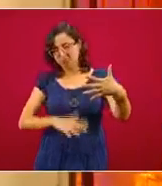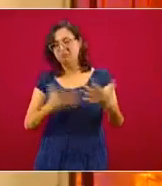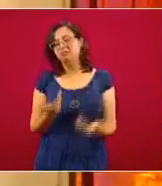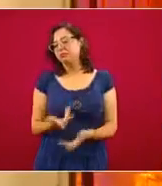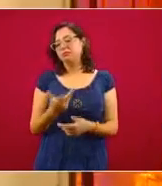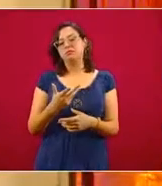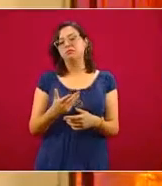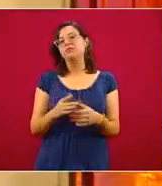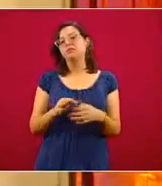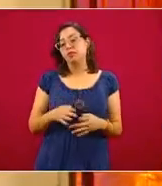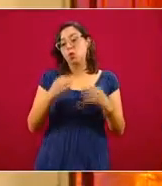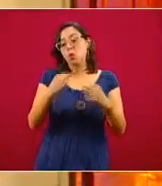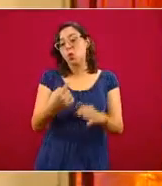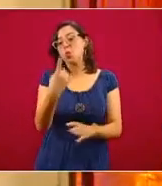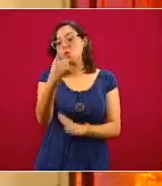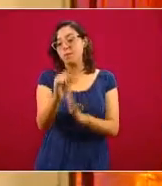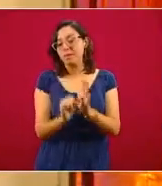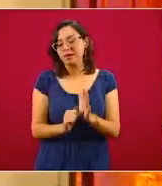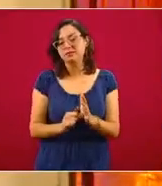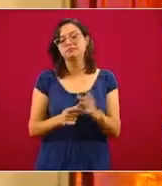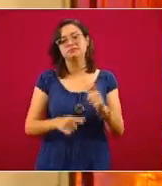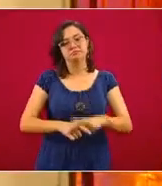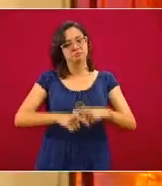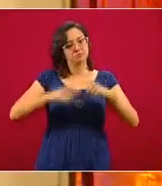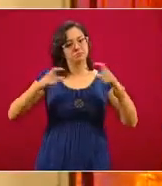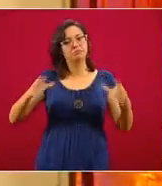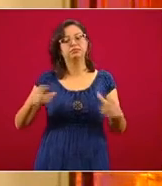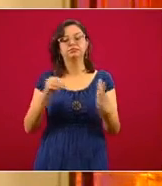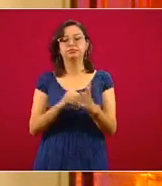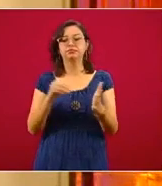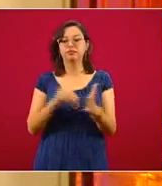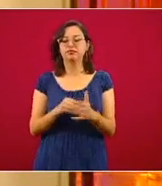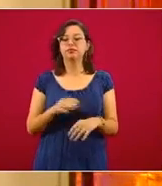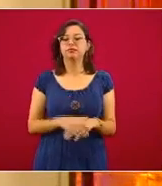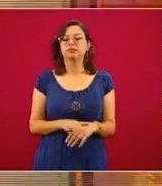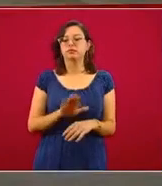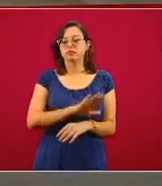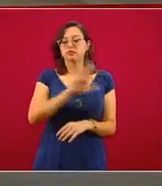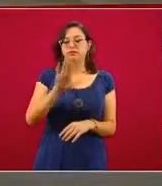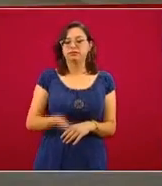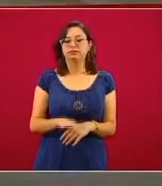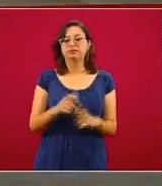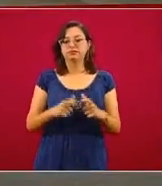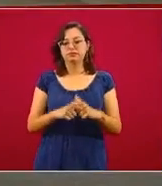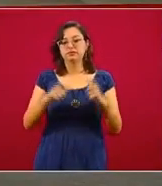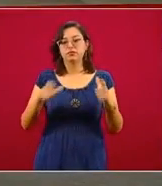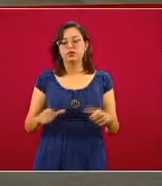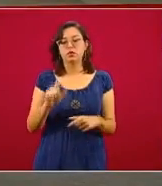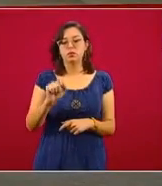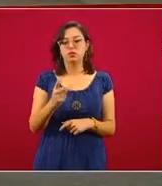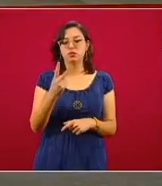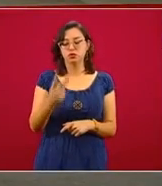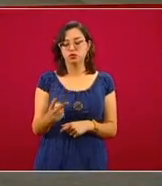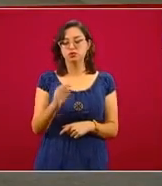the pandemic quite late. So we have a delay of 1 month with